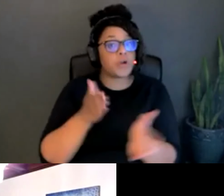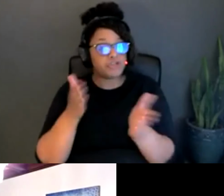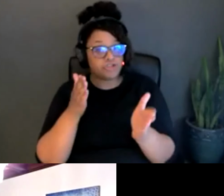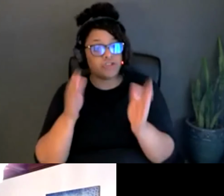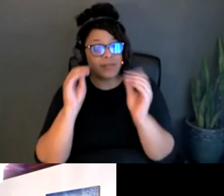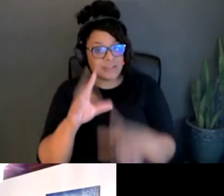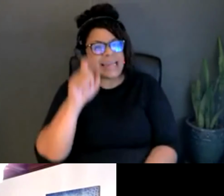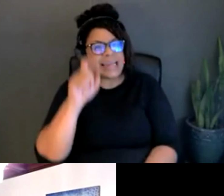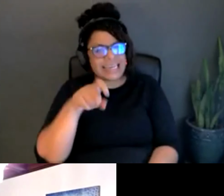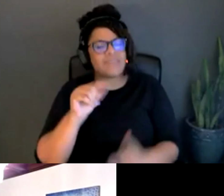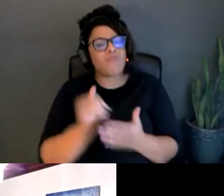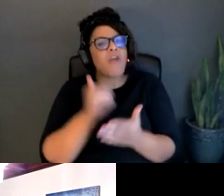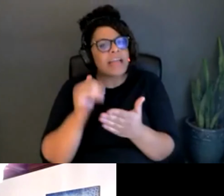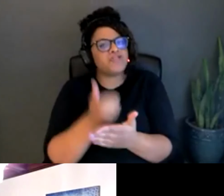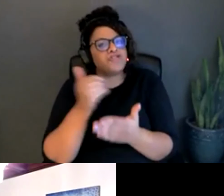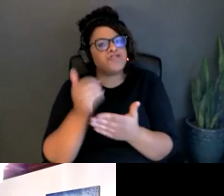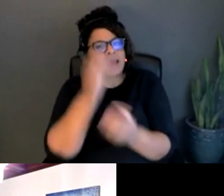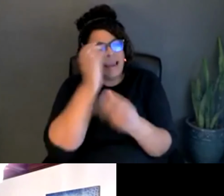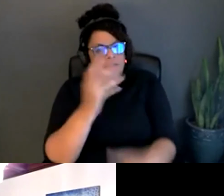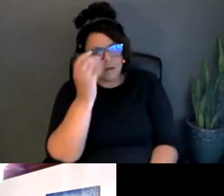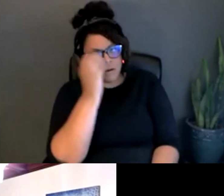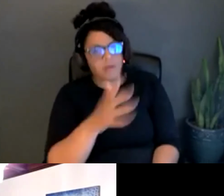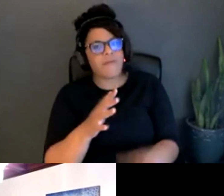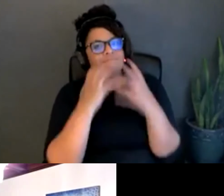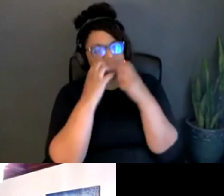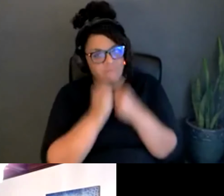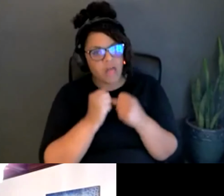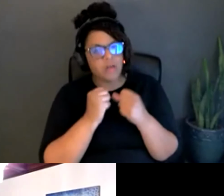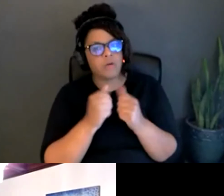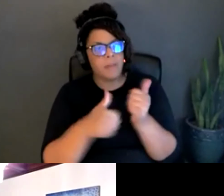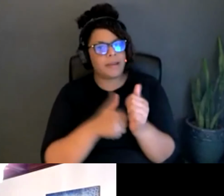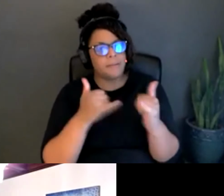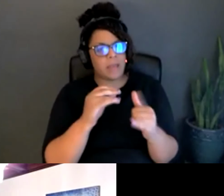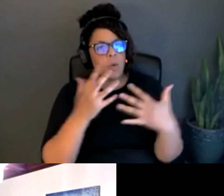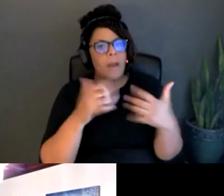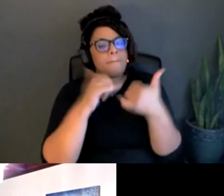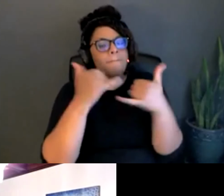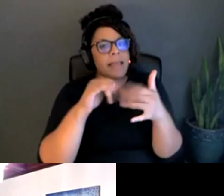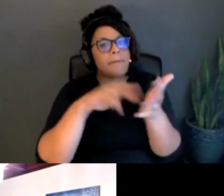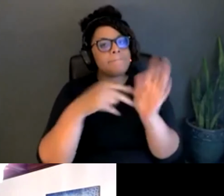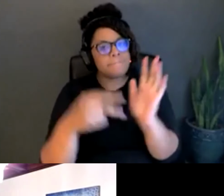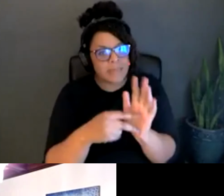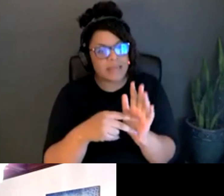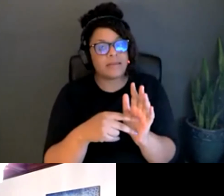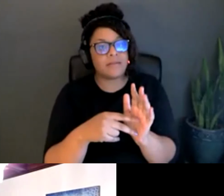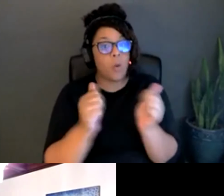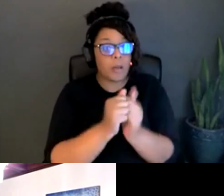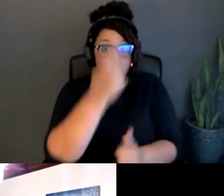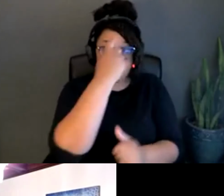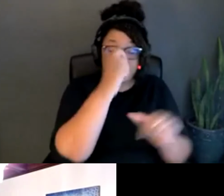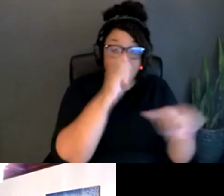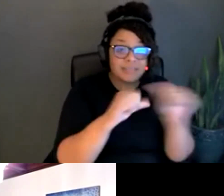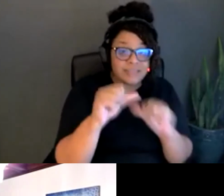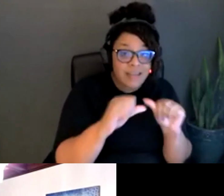need refreshers on the value of play and what play means in terms of brain sciences, what it means